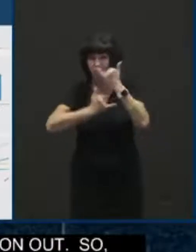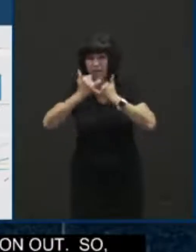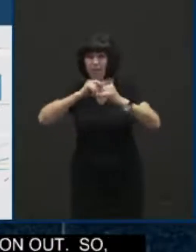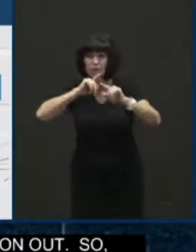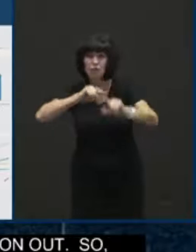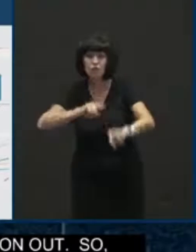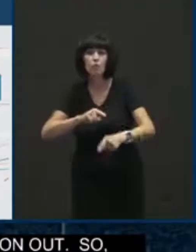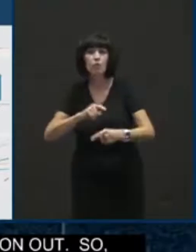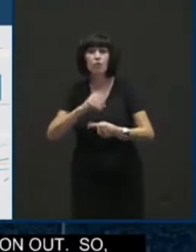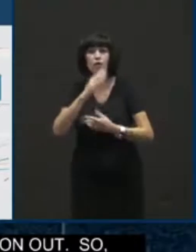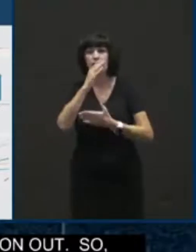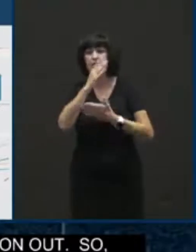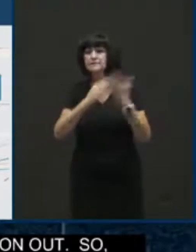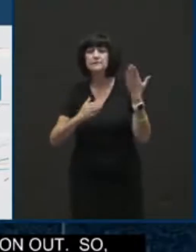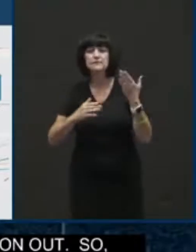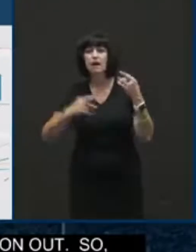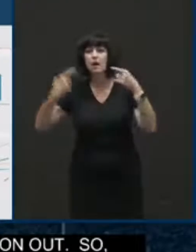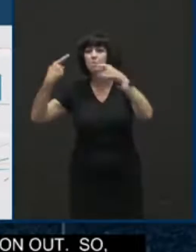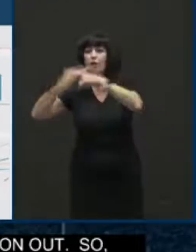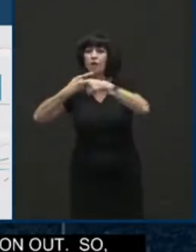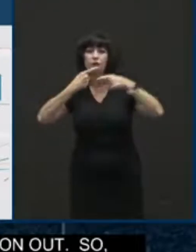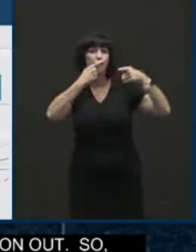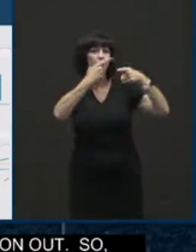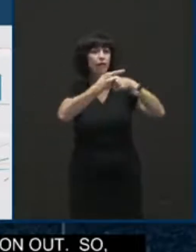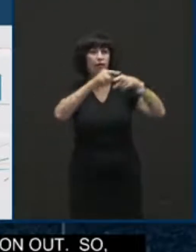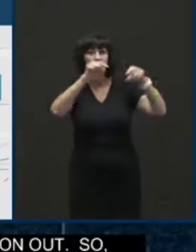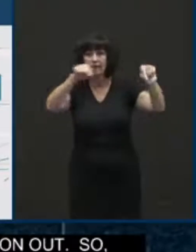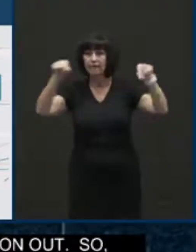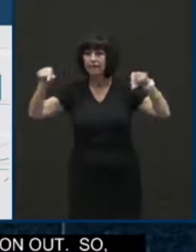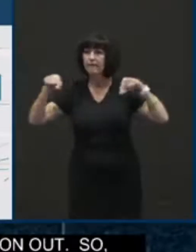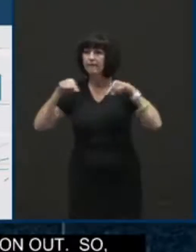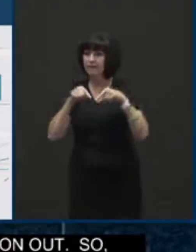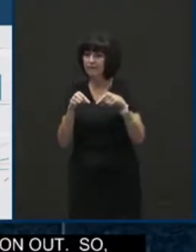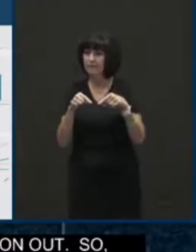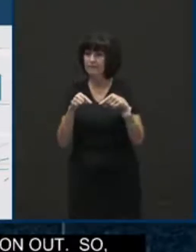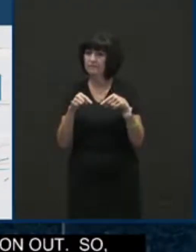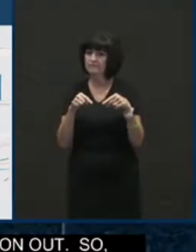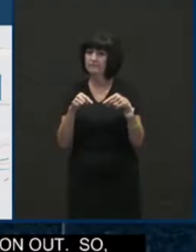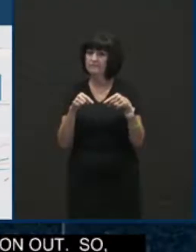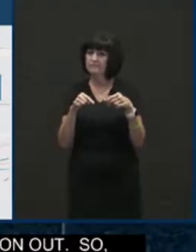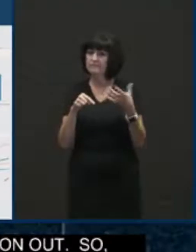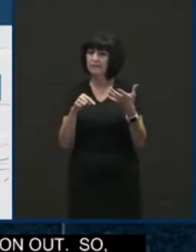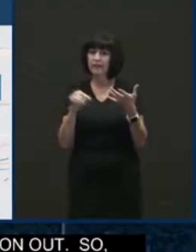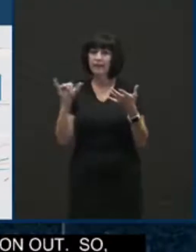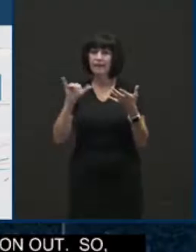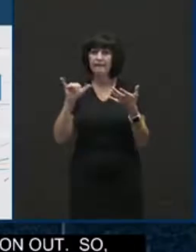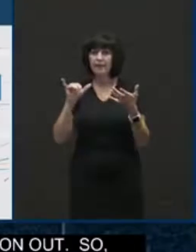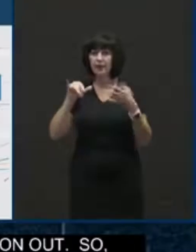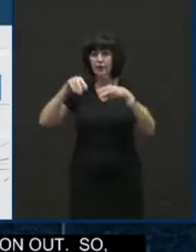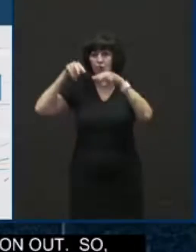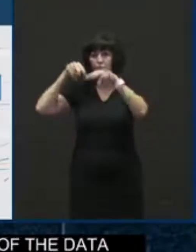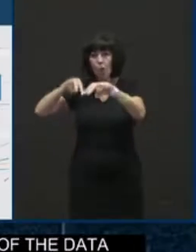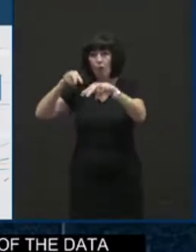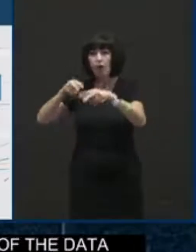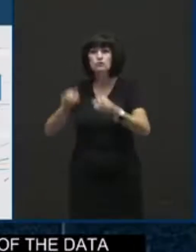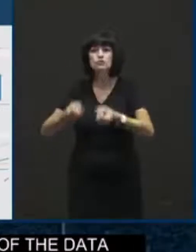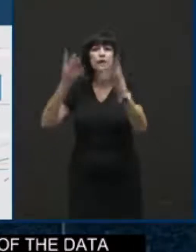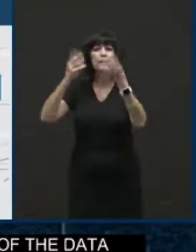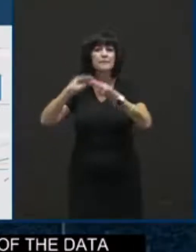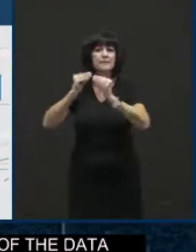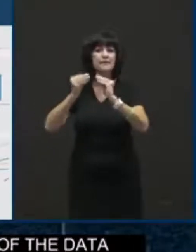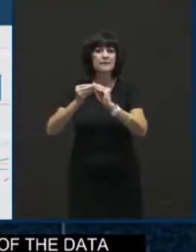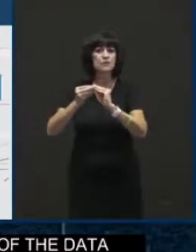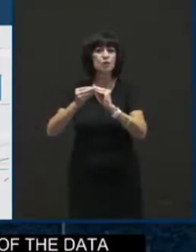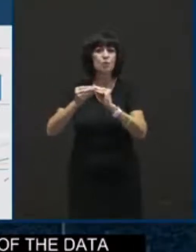of Delaware is doing some surveillance testing, meaning not just testing numbers of student and